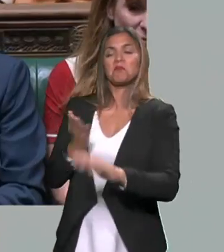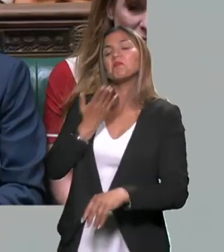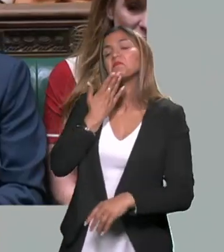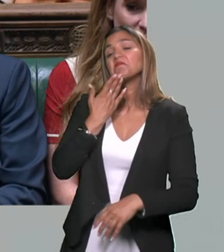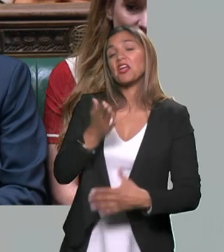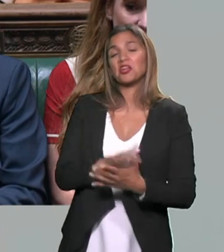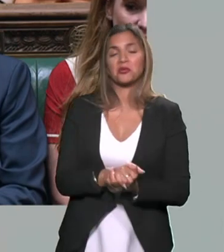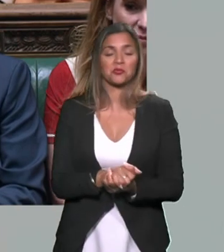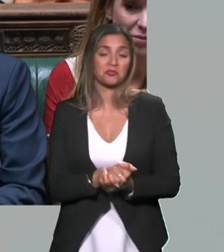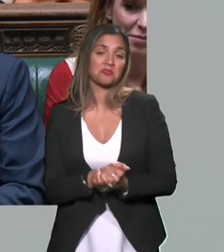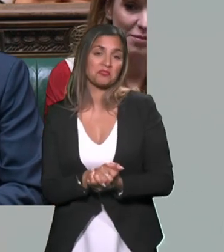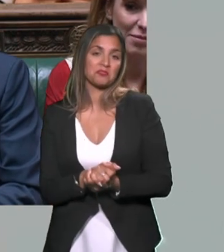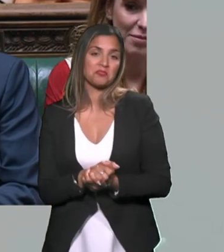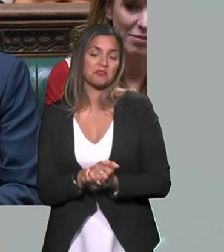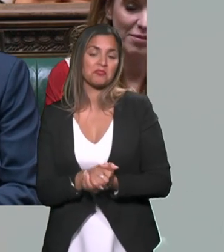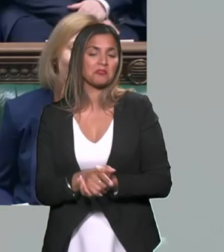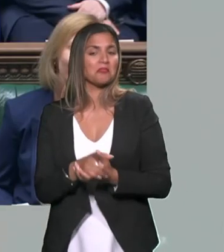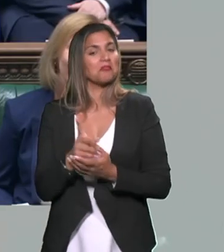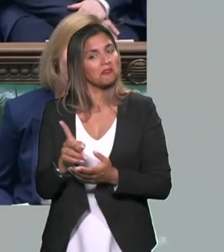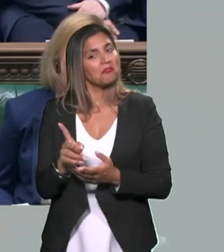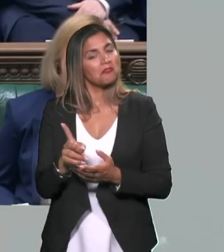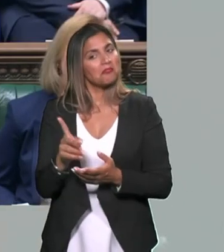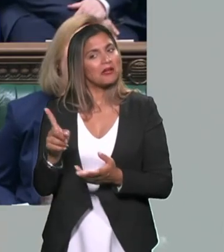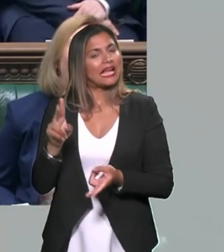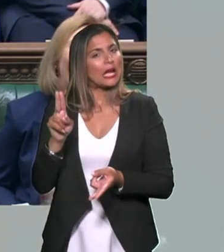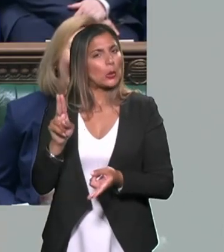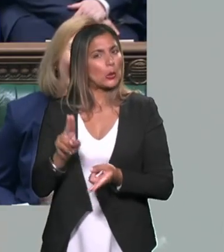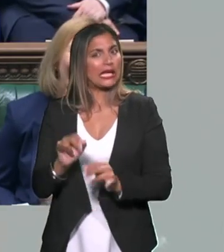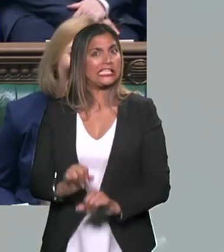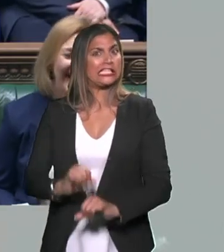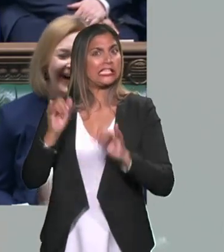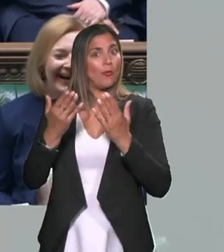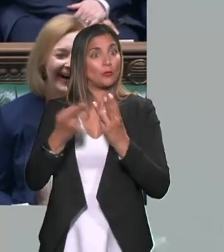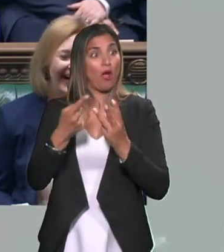been considerably less lethal than many other members of this House.